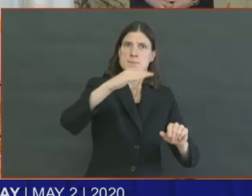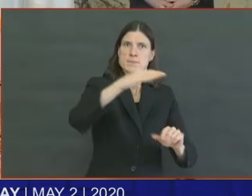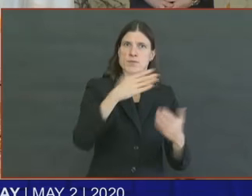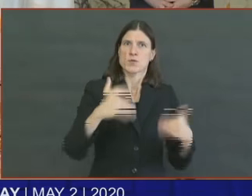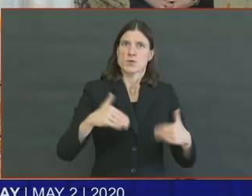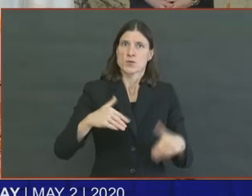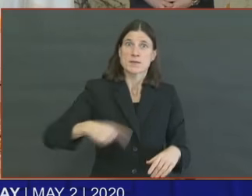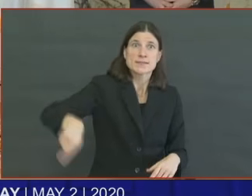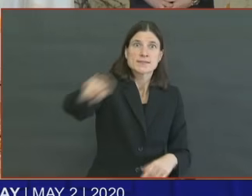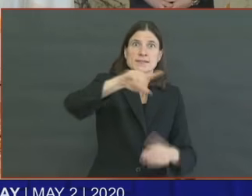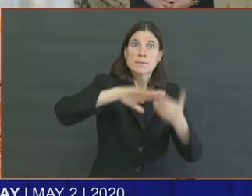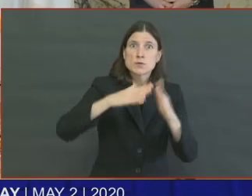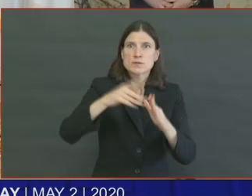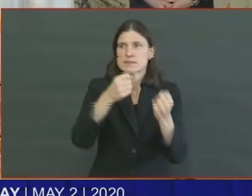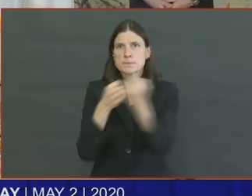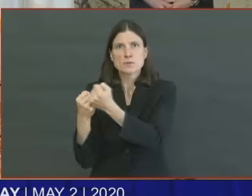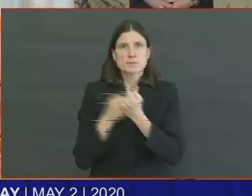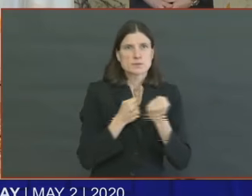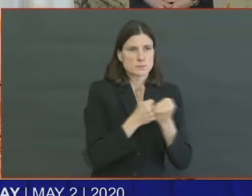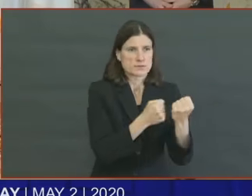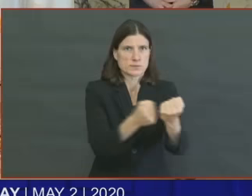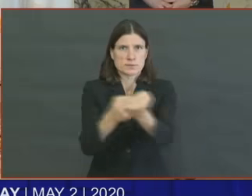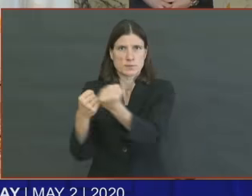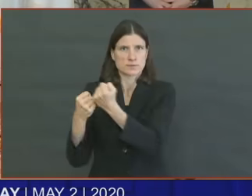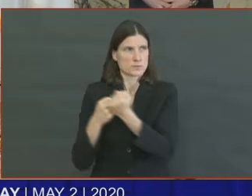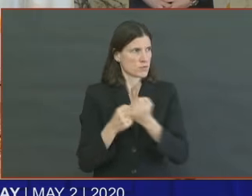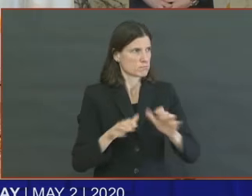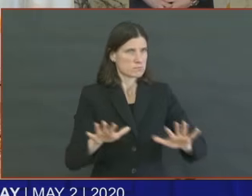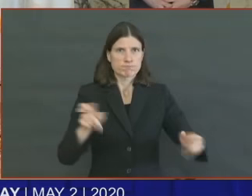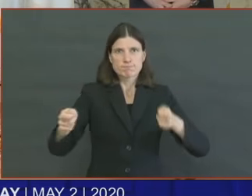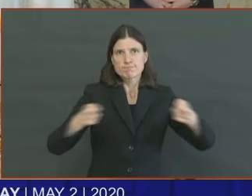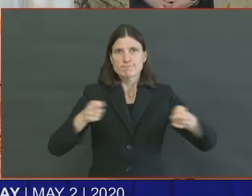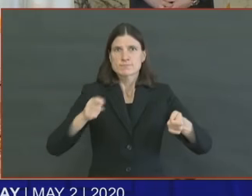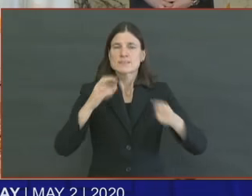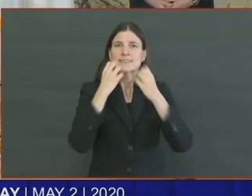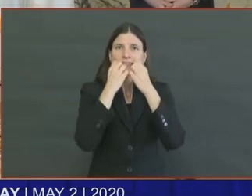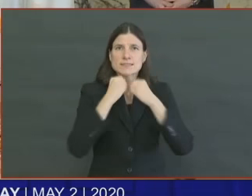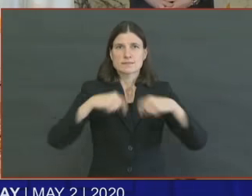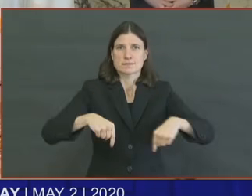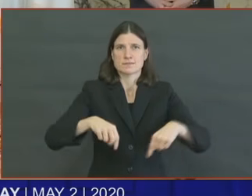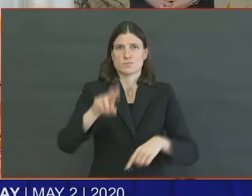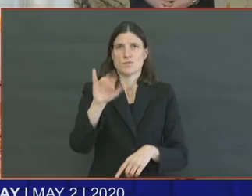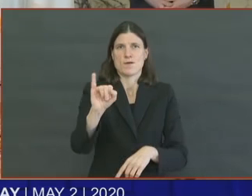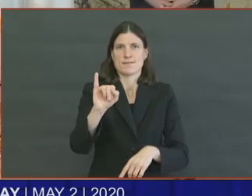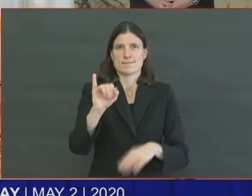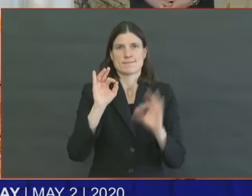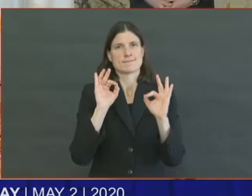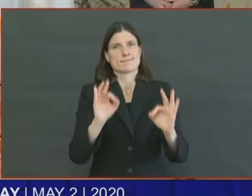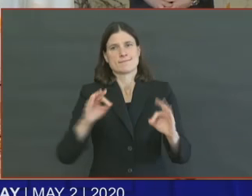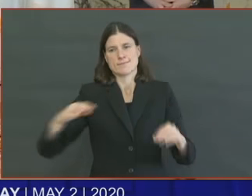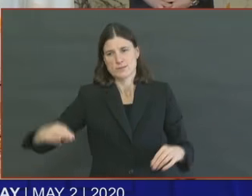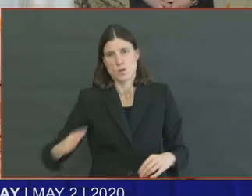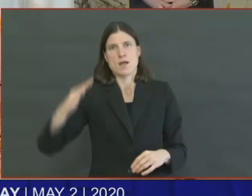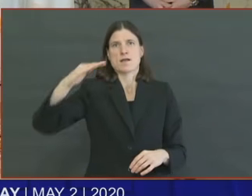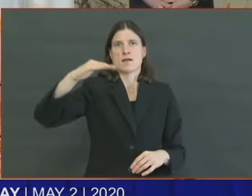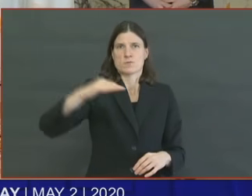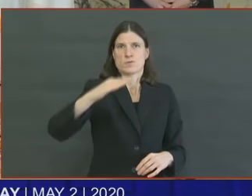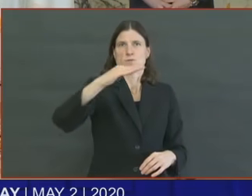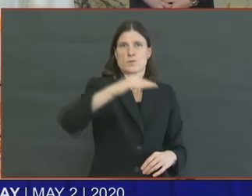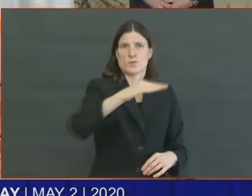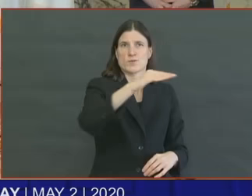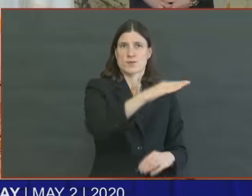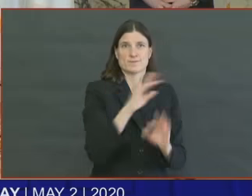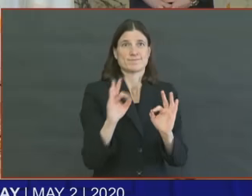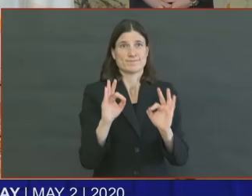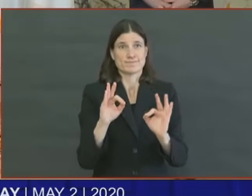follow the trend line that we as a state want to be able to follow. When we don't follow